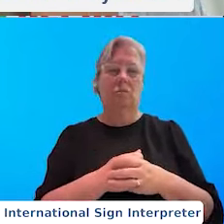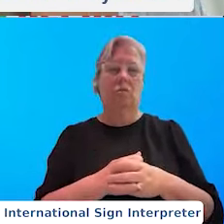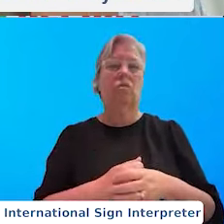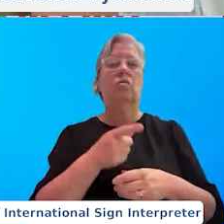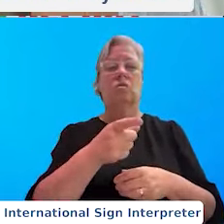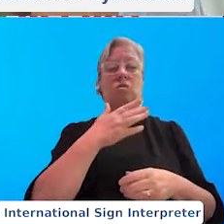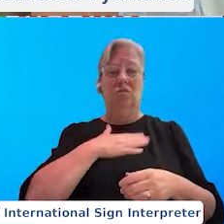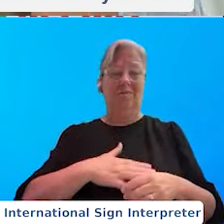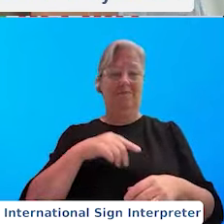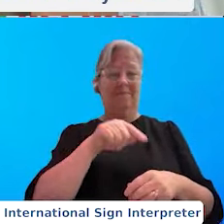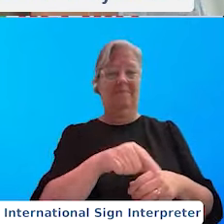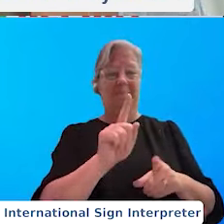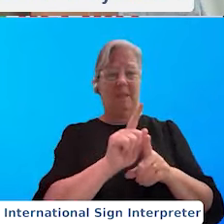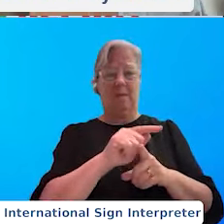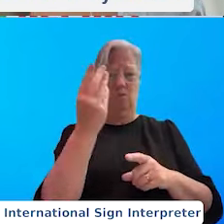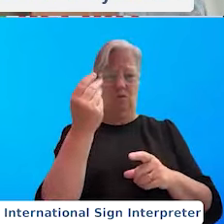to finance